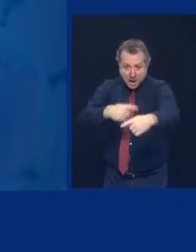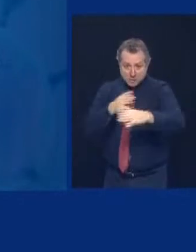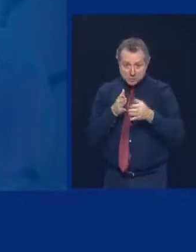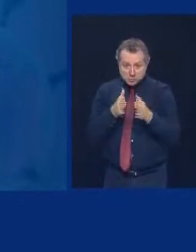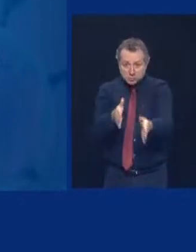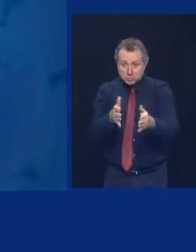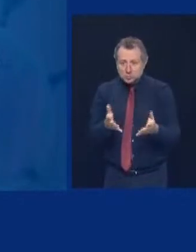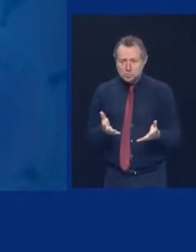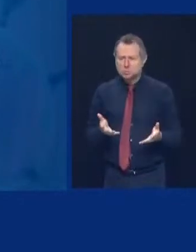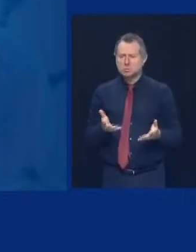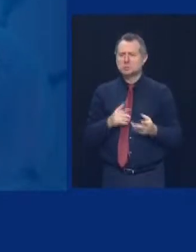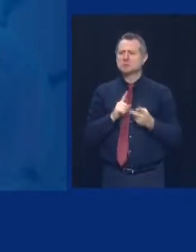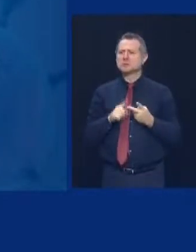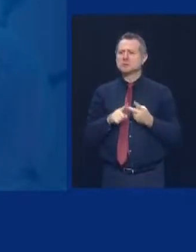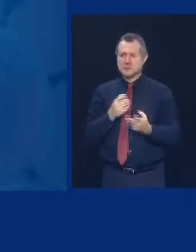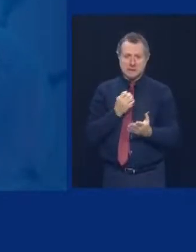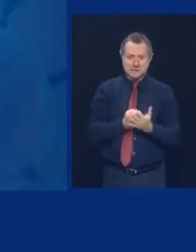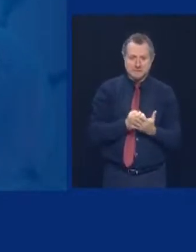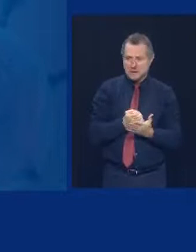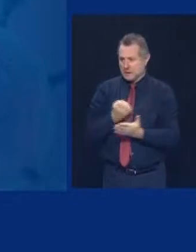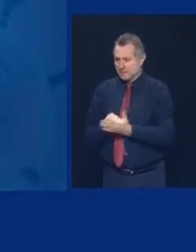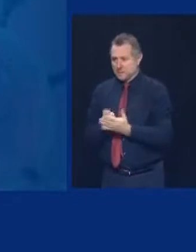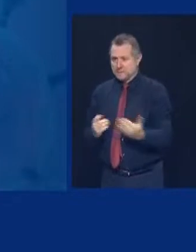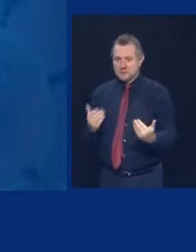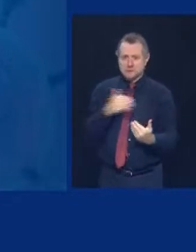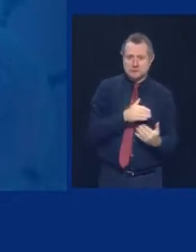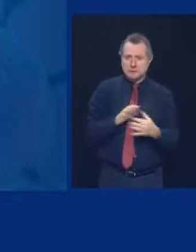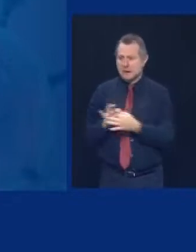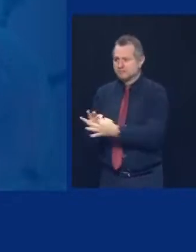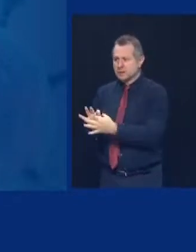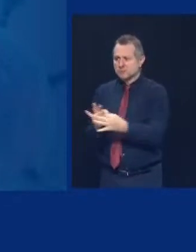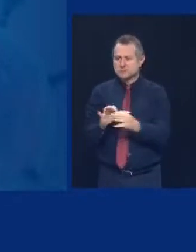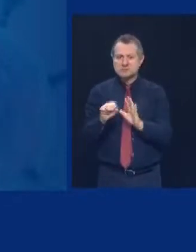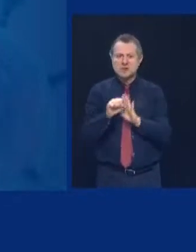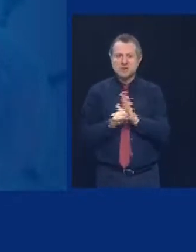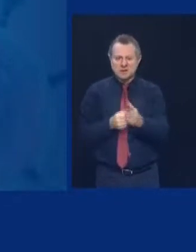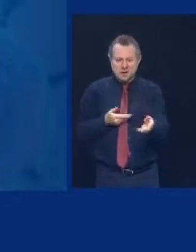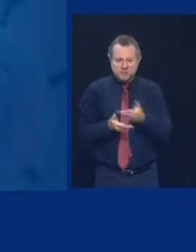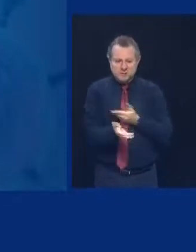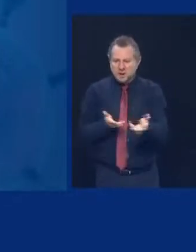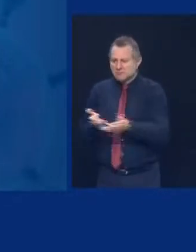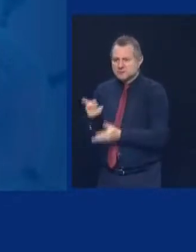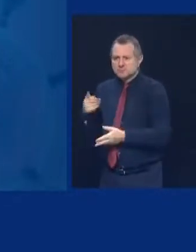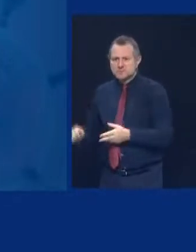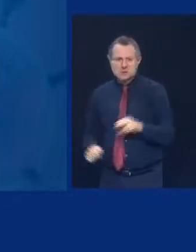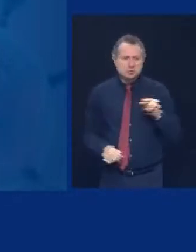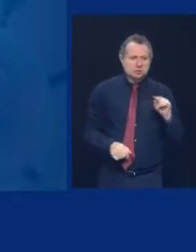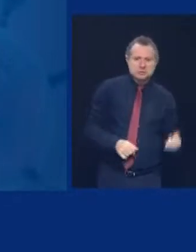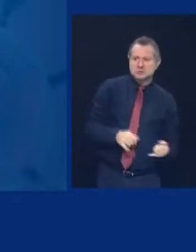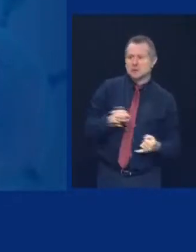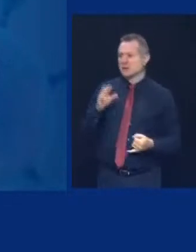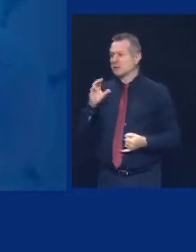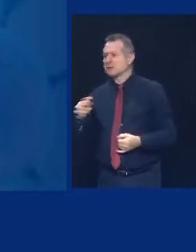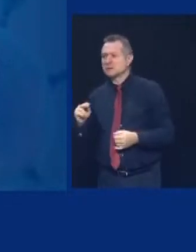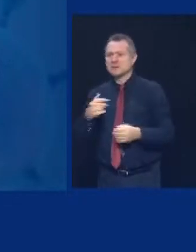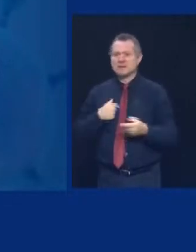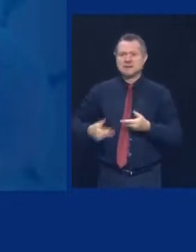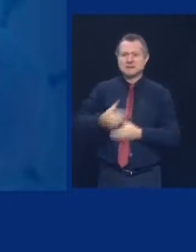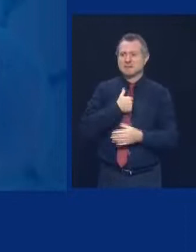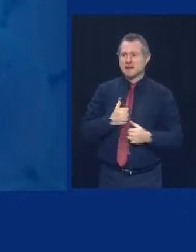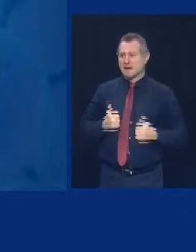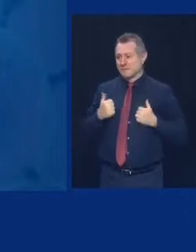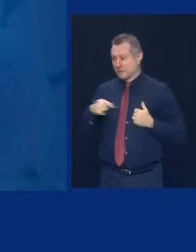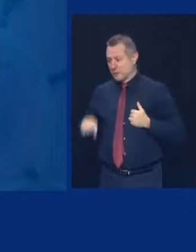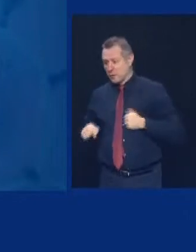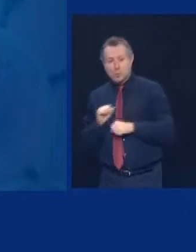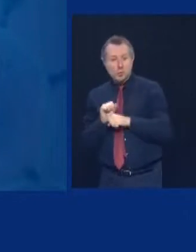many interconnections with Pennsylvania, Connecticut, and New Jersey. People live in one place, work in the other place. It